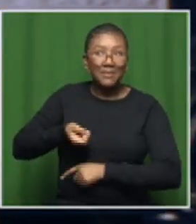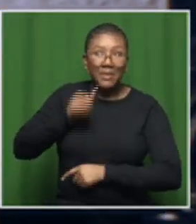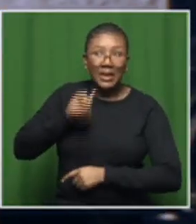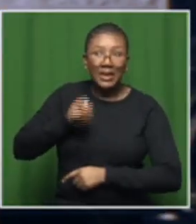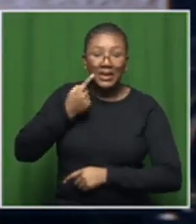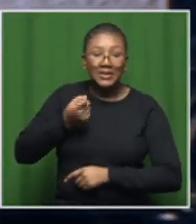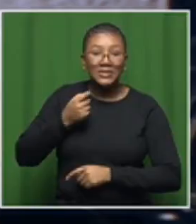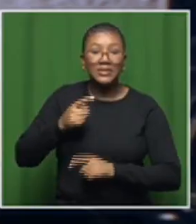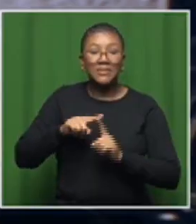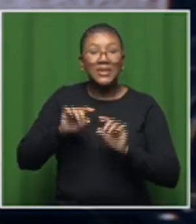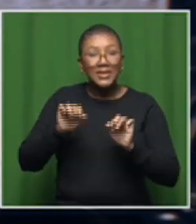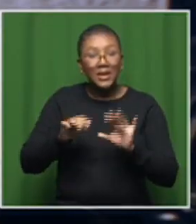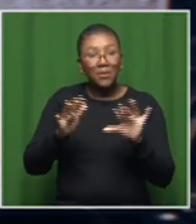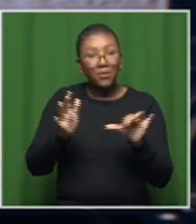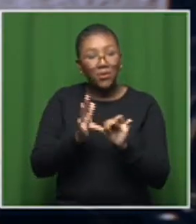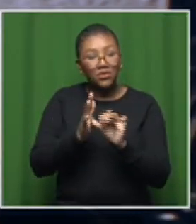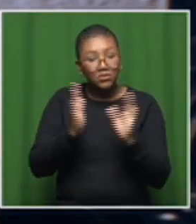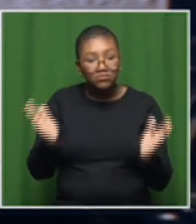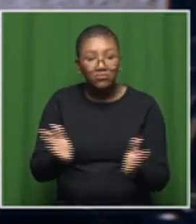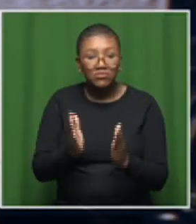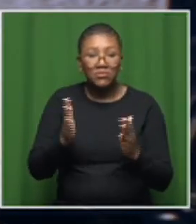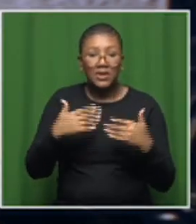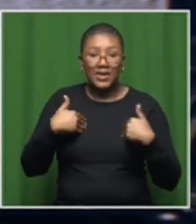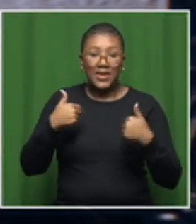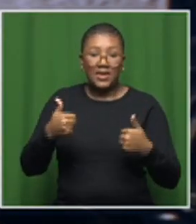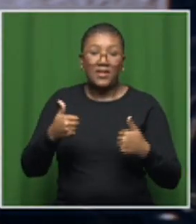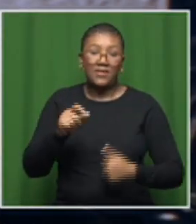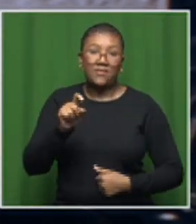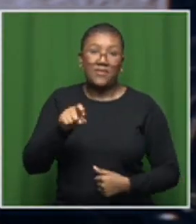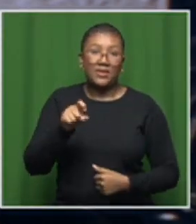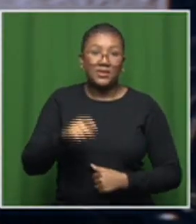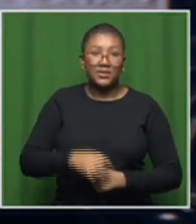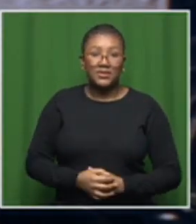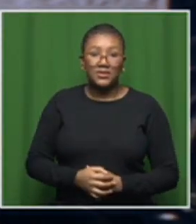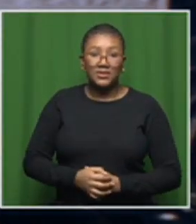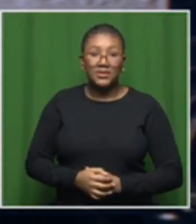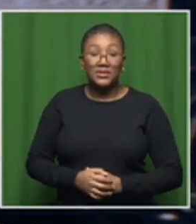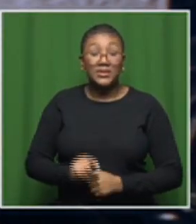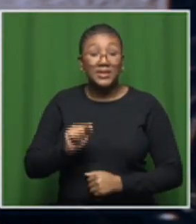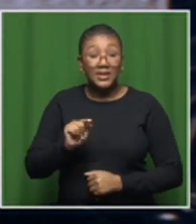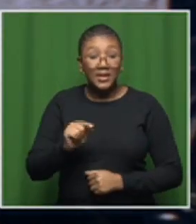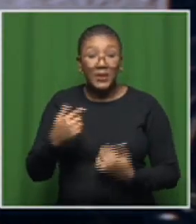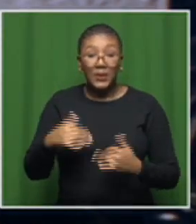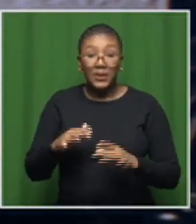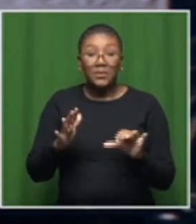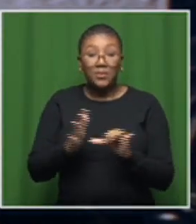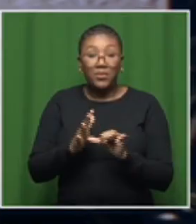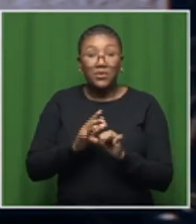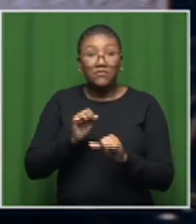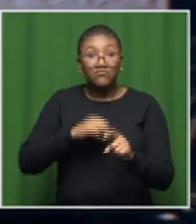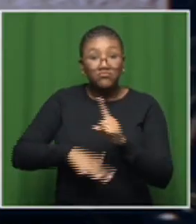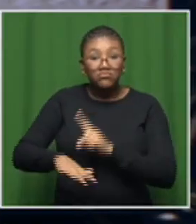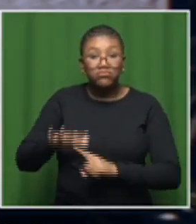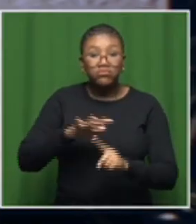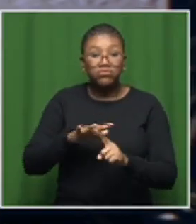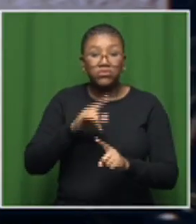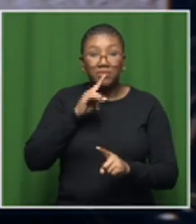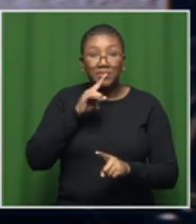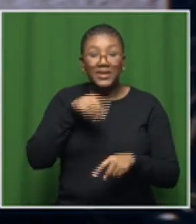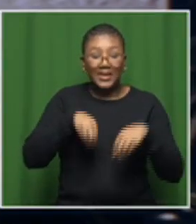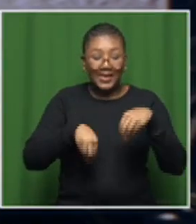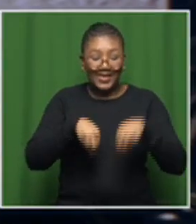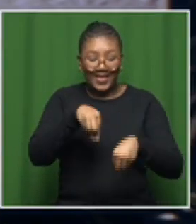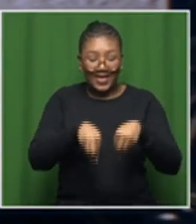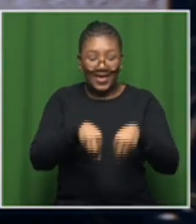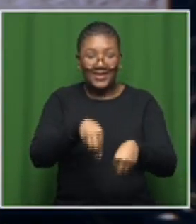staying healthy and being able to engage positively. So in fact, what's amazing at the sensory space where we developed this garden idea